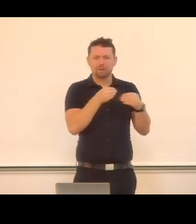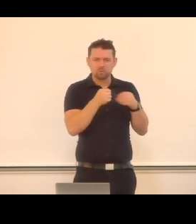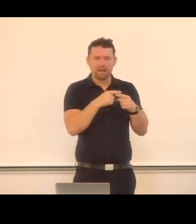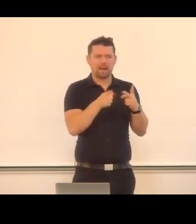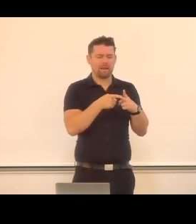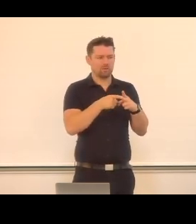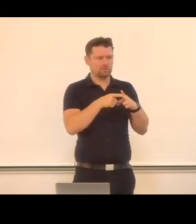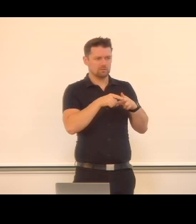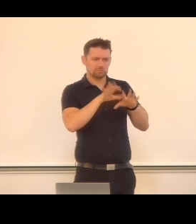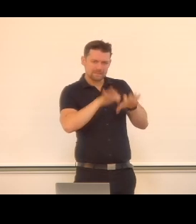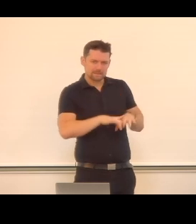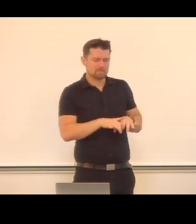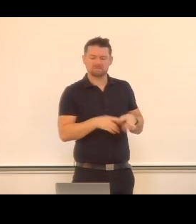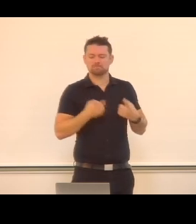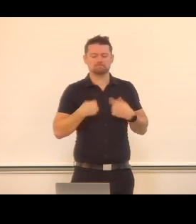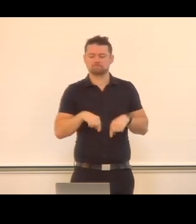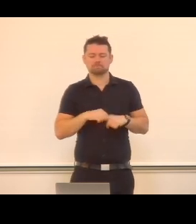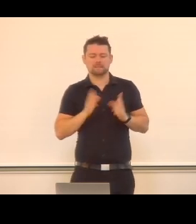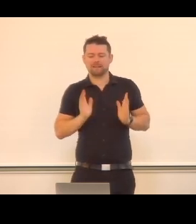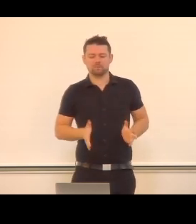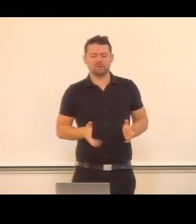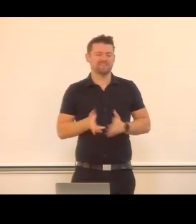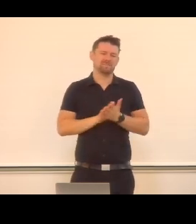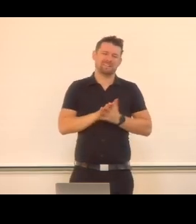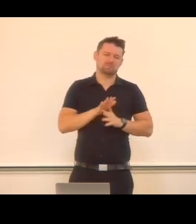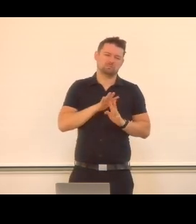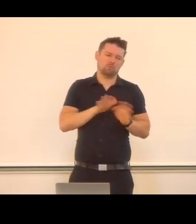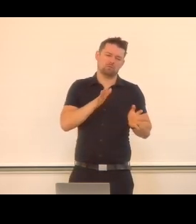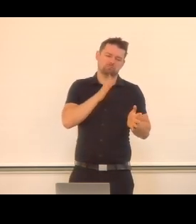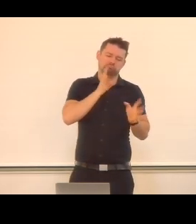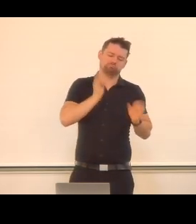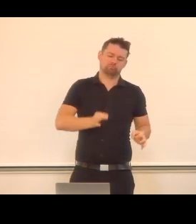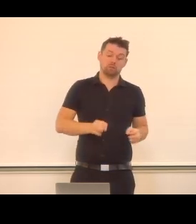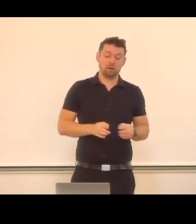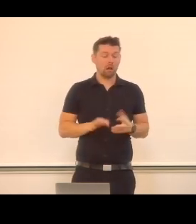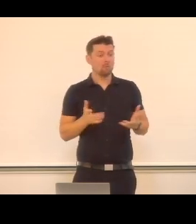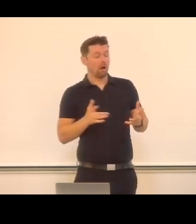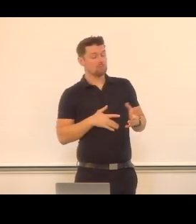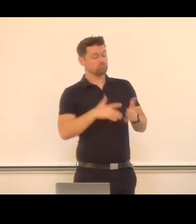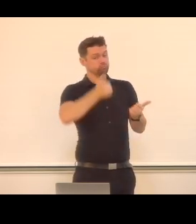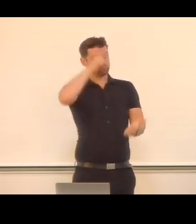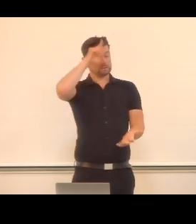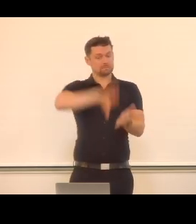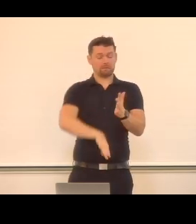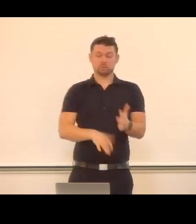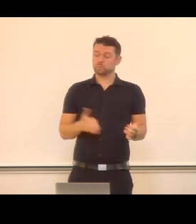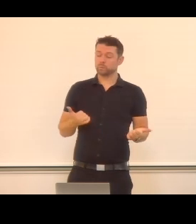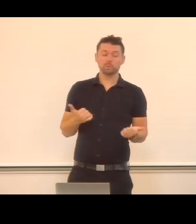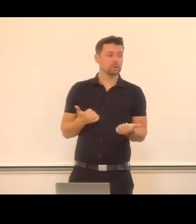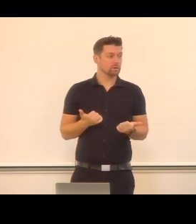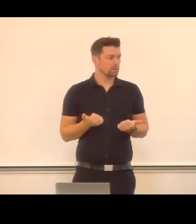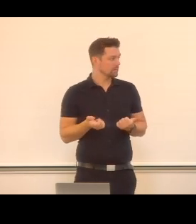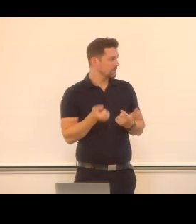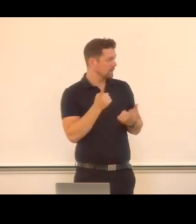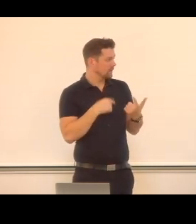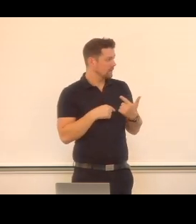system. We just didn't have any of that, so it's not quite accurate. But all in all, it was a great experience. We got along really